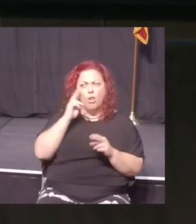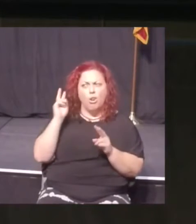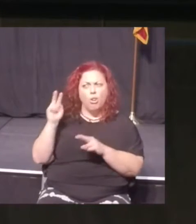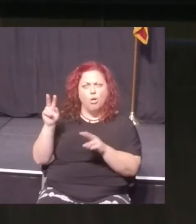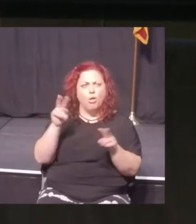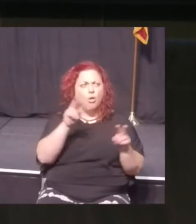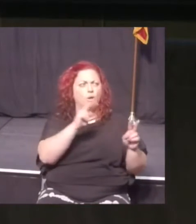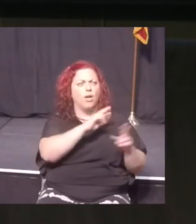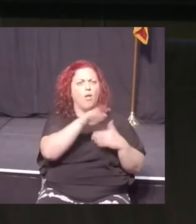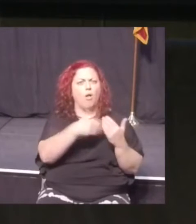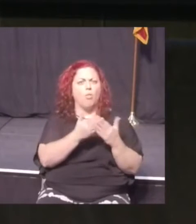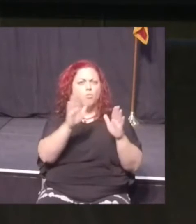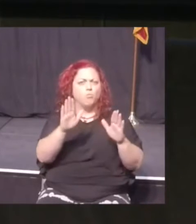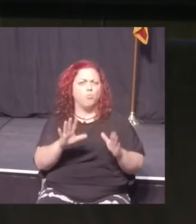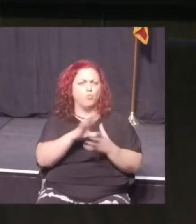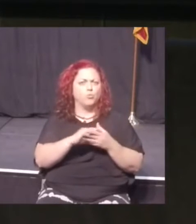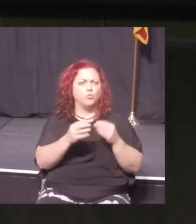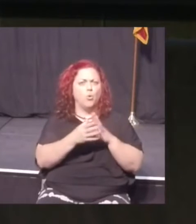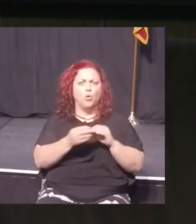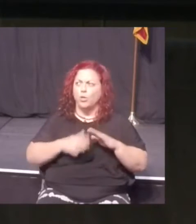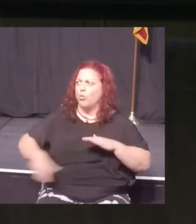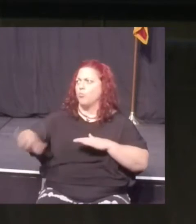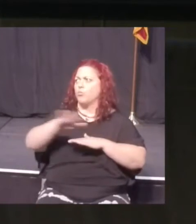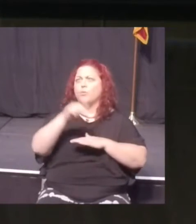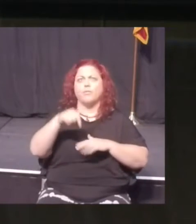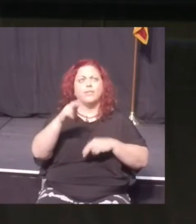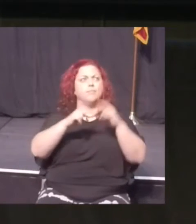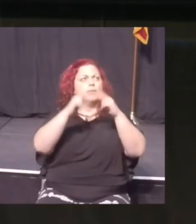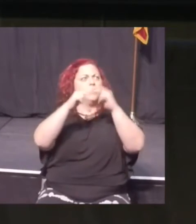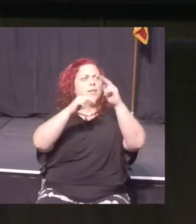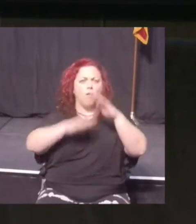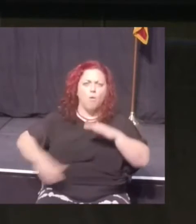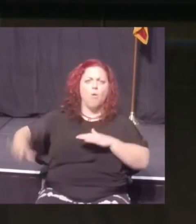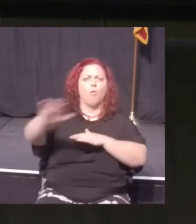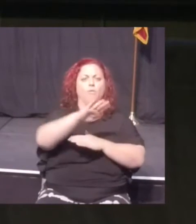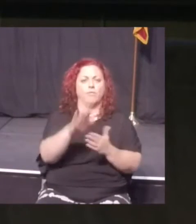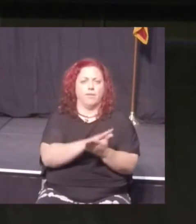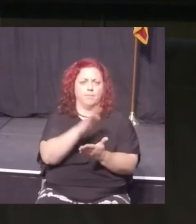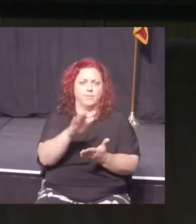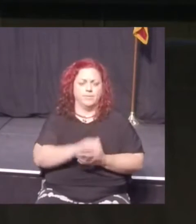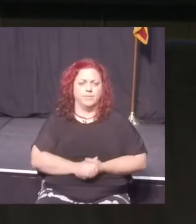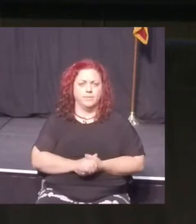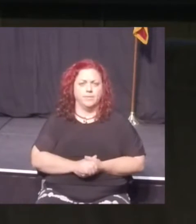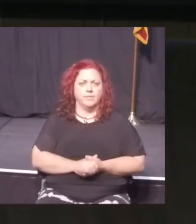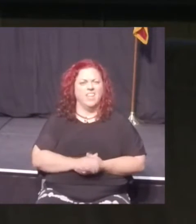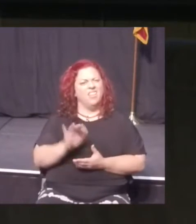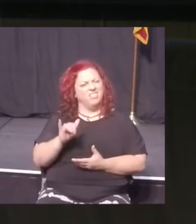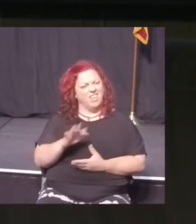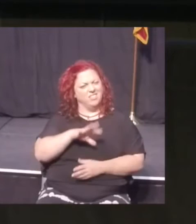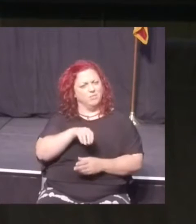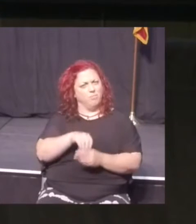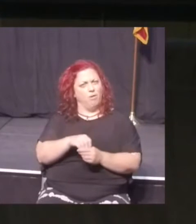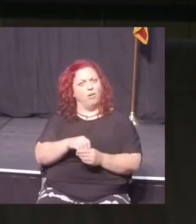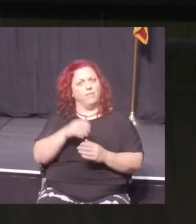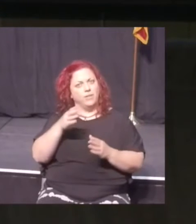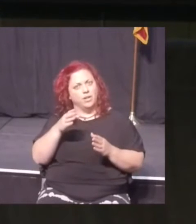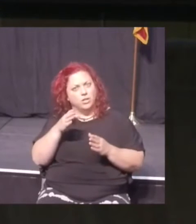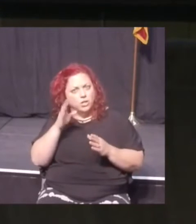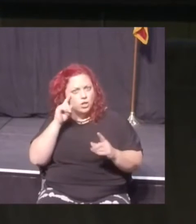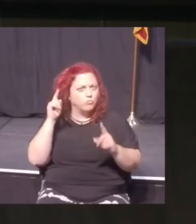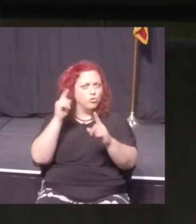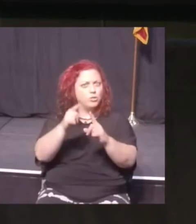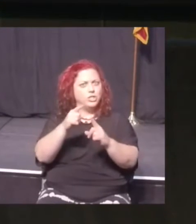amazing storytelling throughout this student union and all over our campus. It's part of a strategic